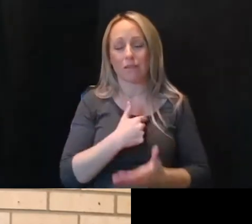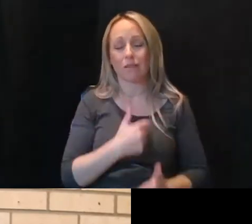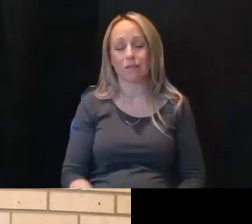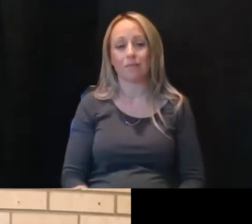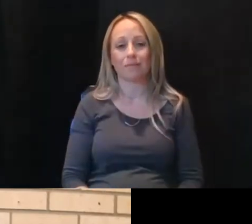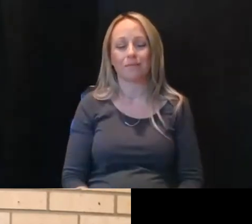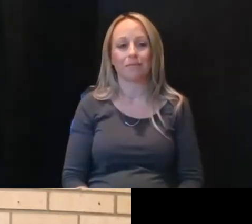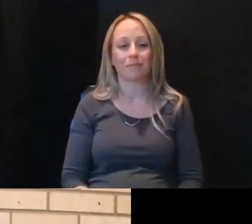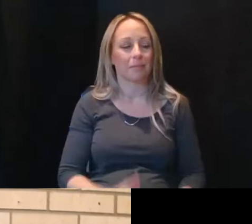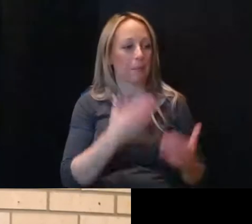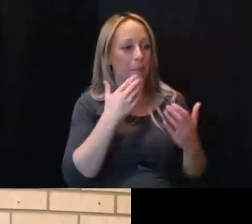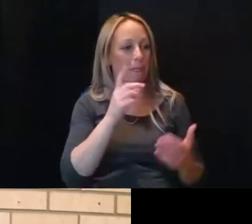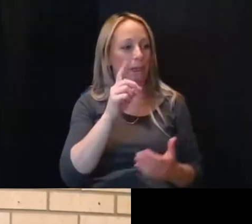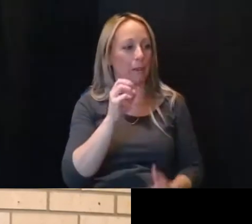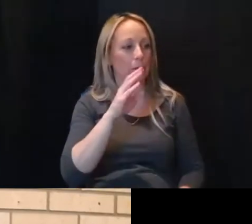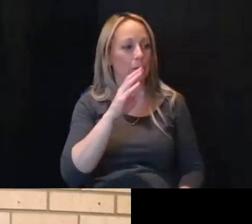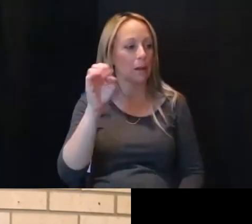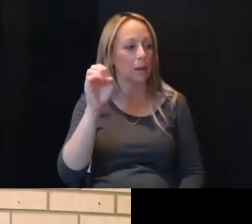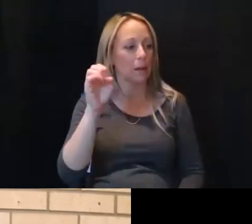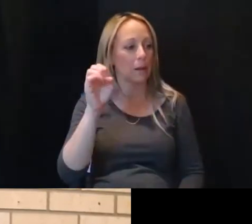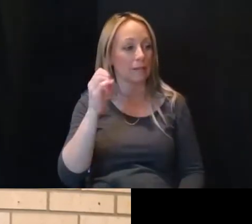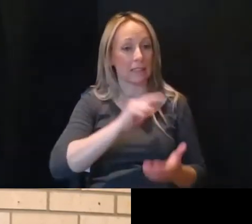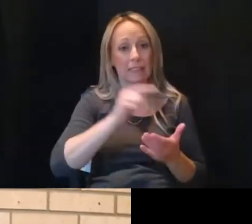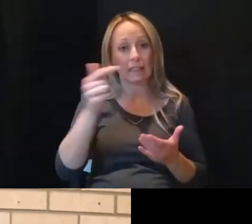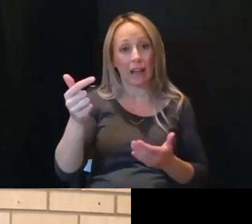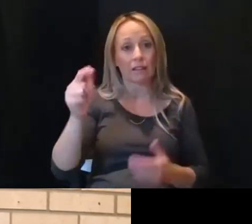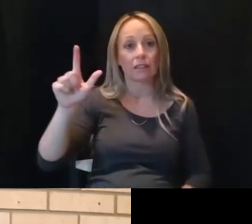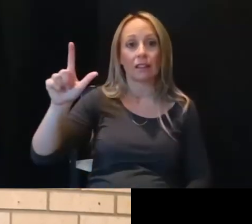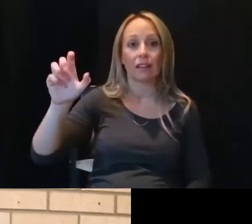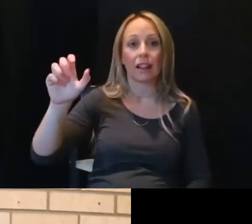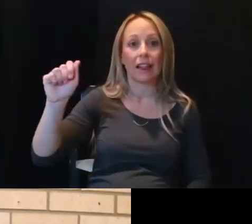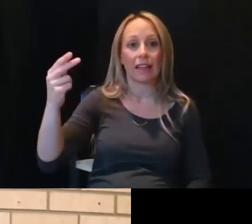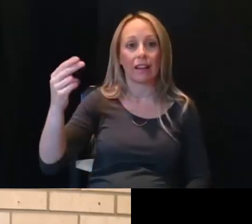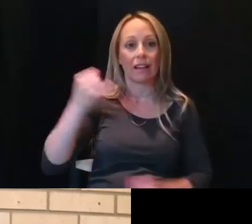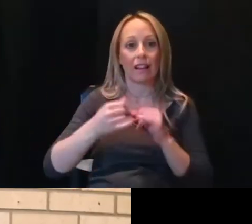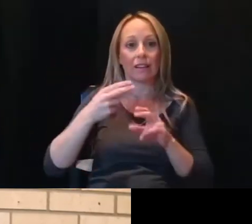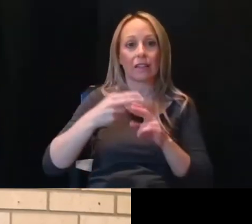Thank you, Debbie. We'll now hear from Leah Kroeger of the Scott County Health Department.